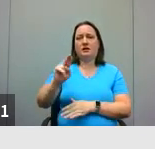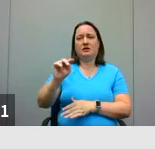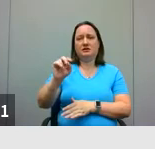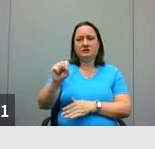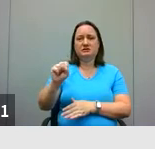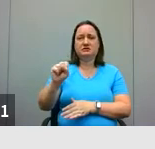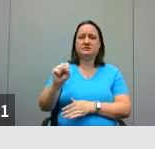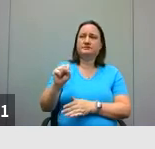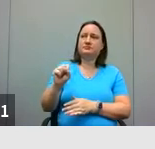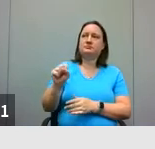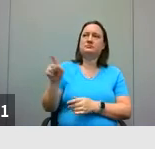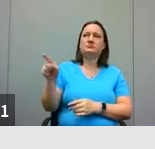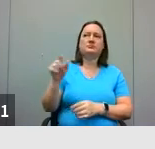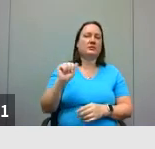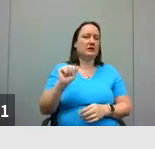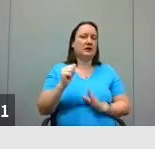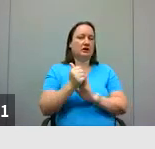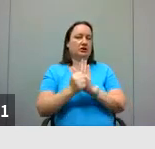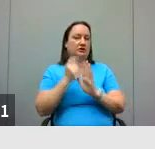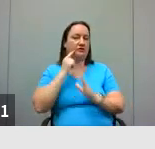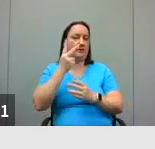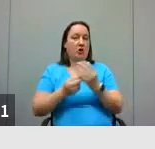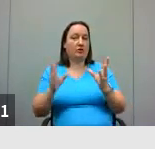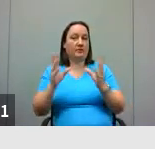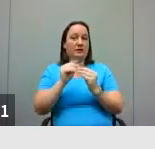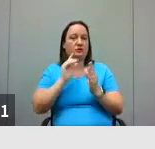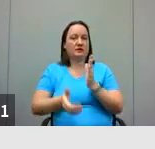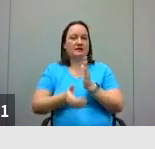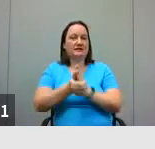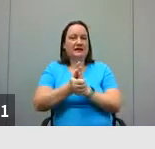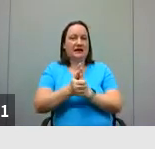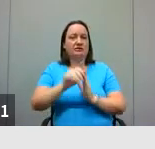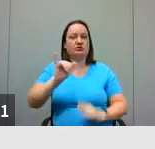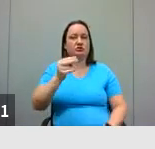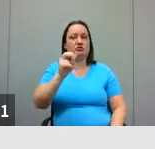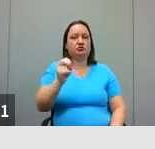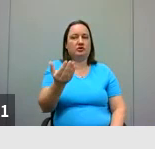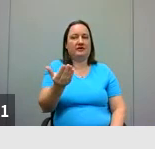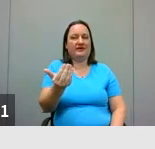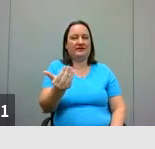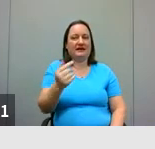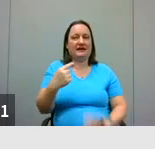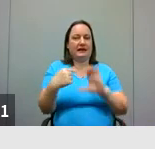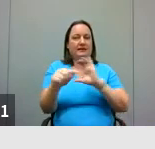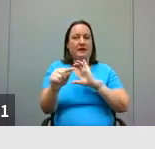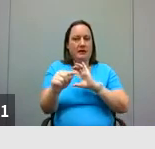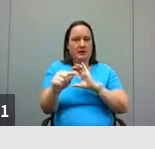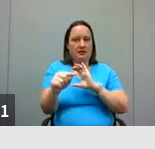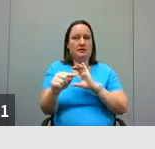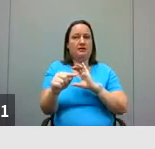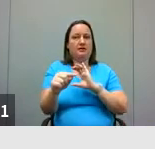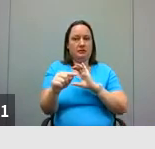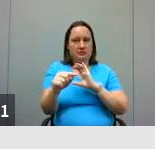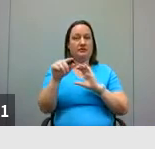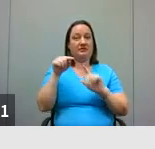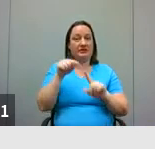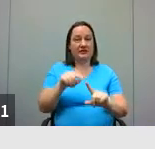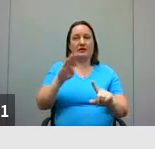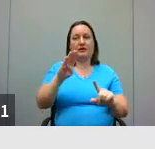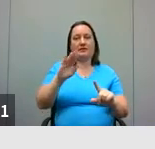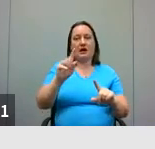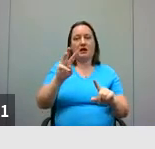The agendas for both of these meetings were attached to the June 15th email in which the bylaws